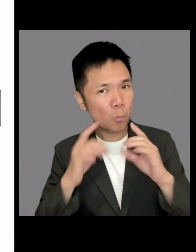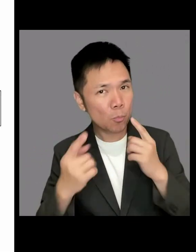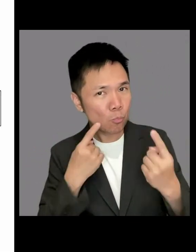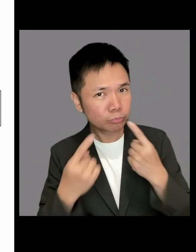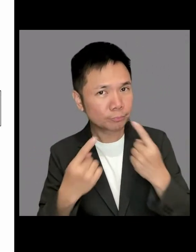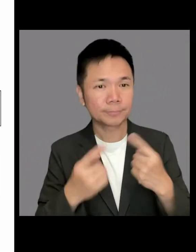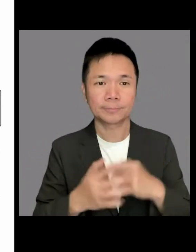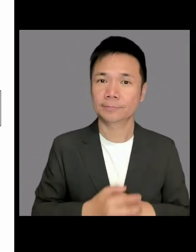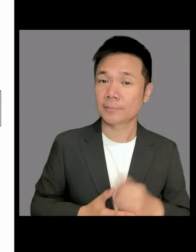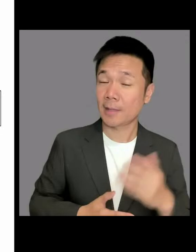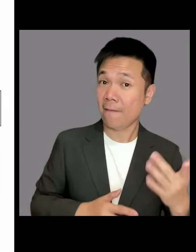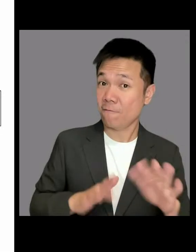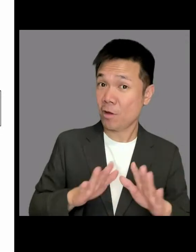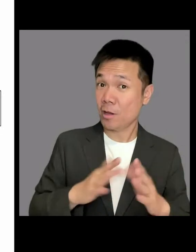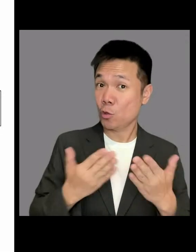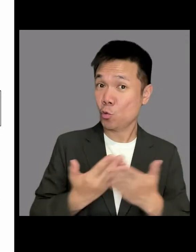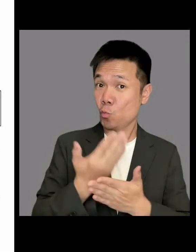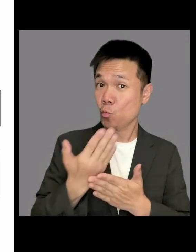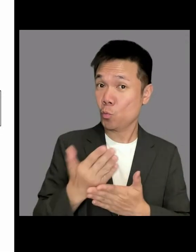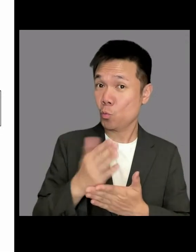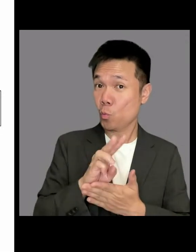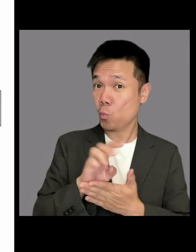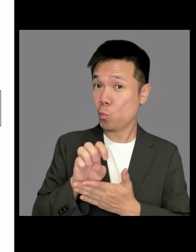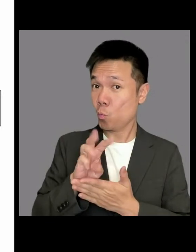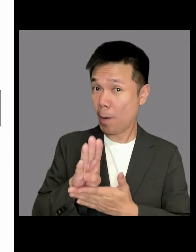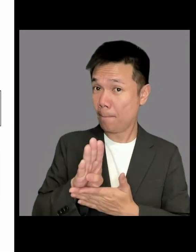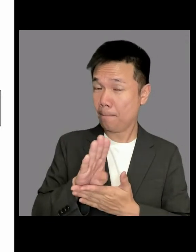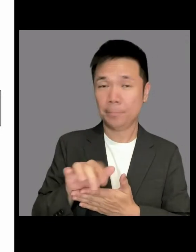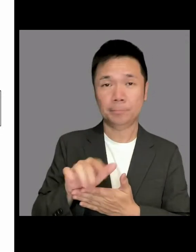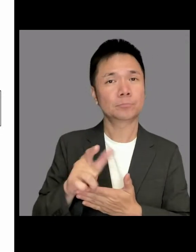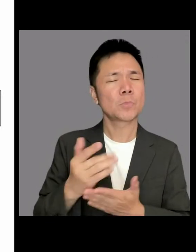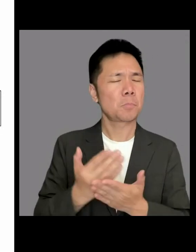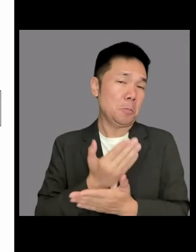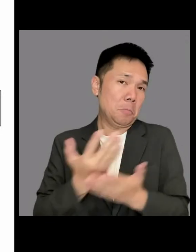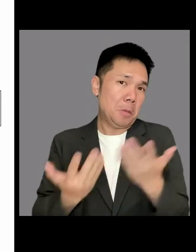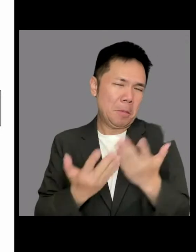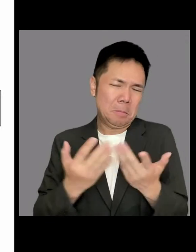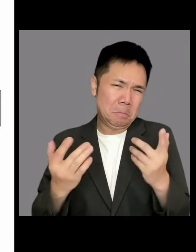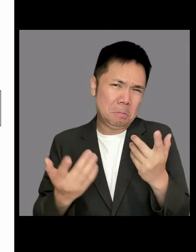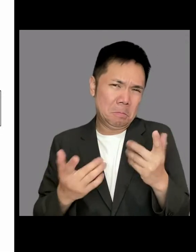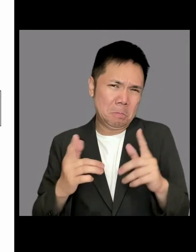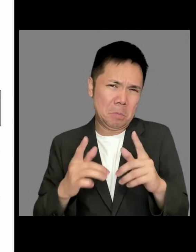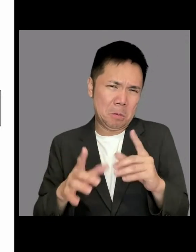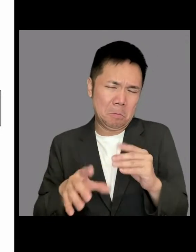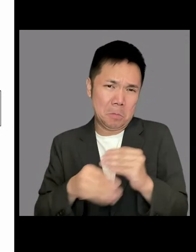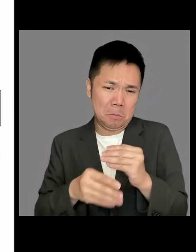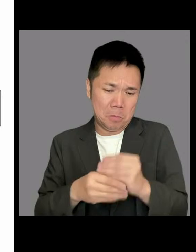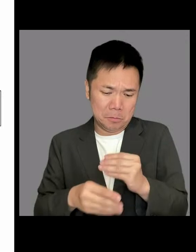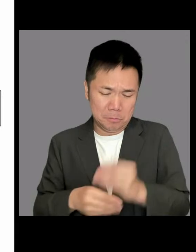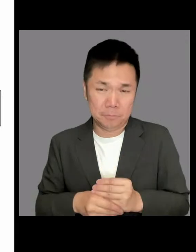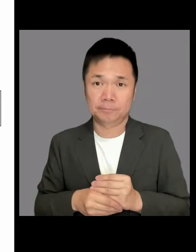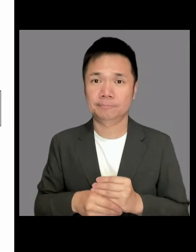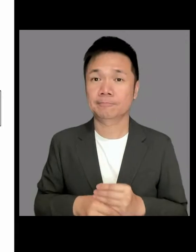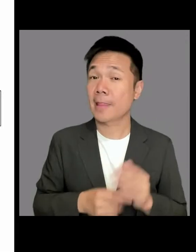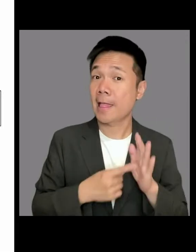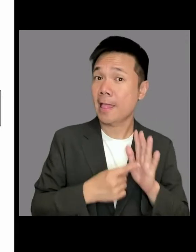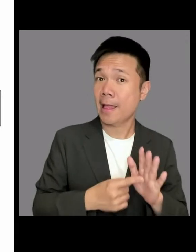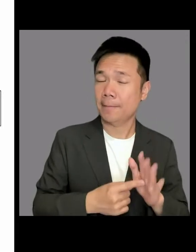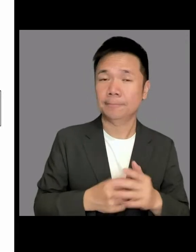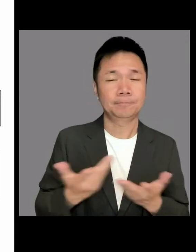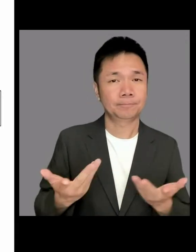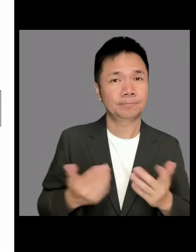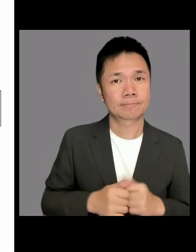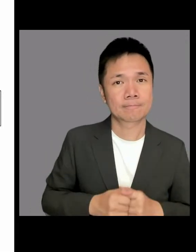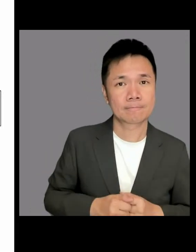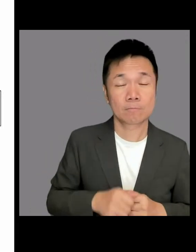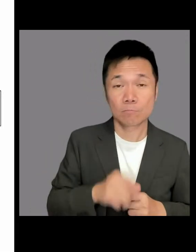modern web development, you have much more complex sites. A slightly more complex example is a site that